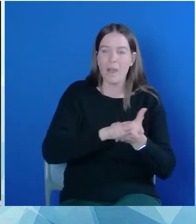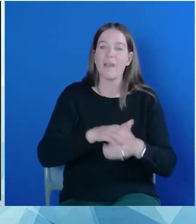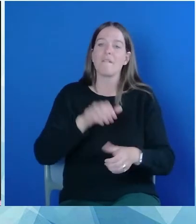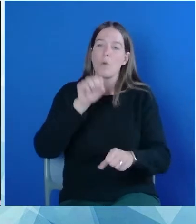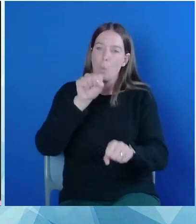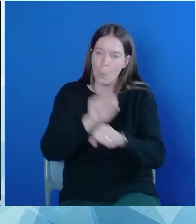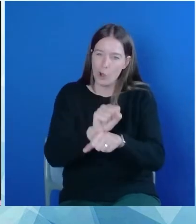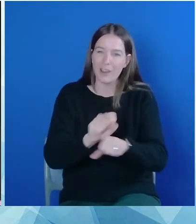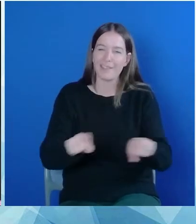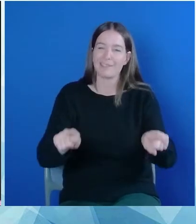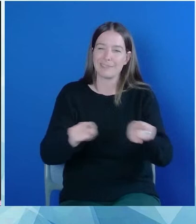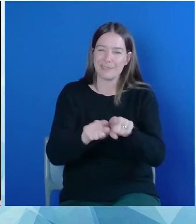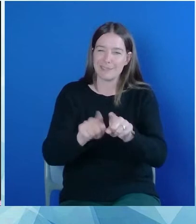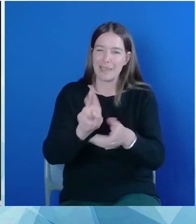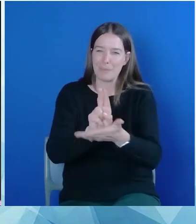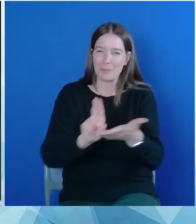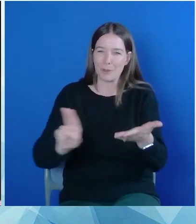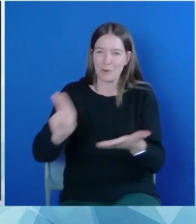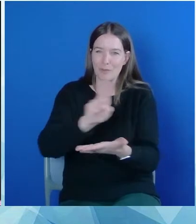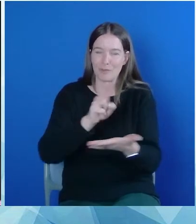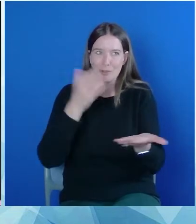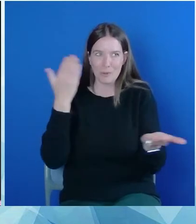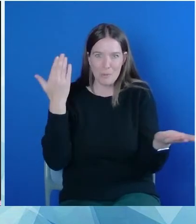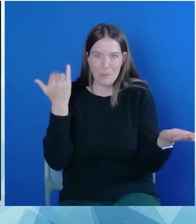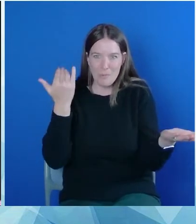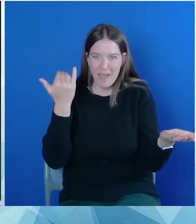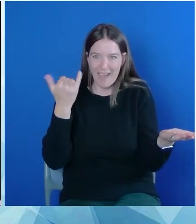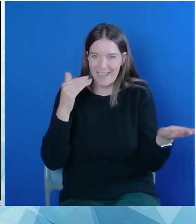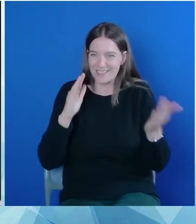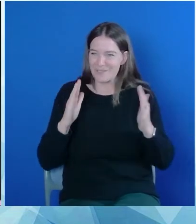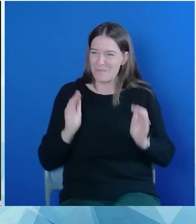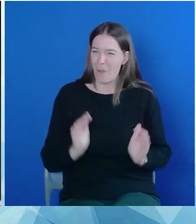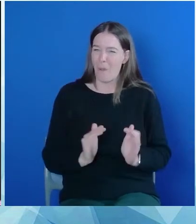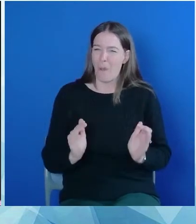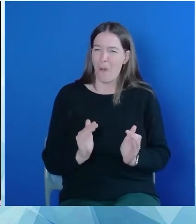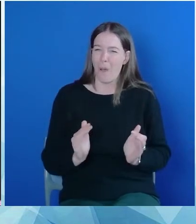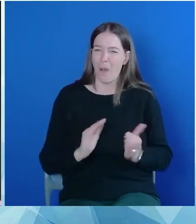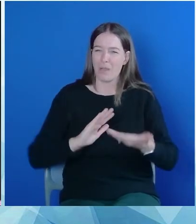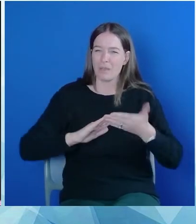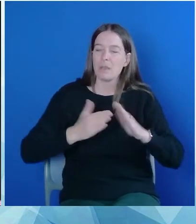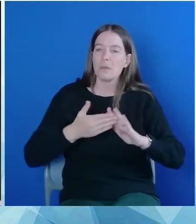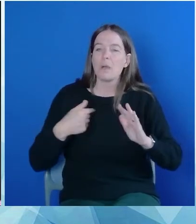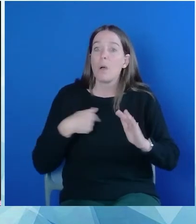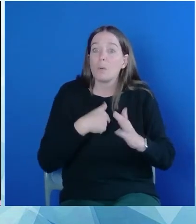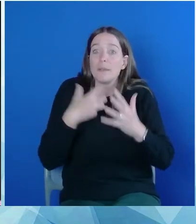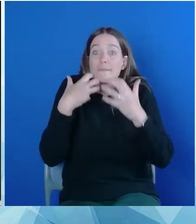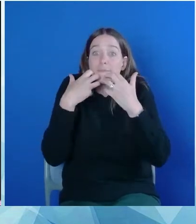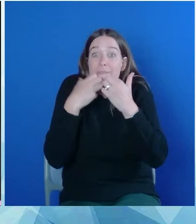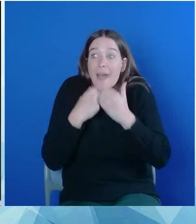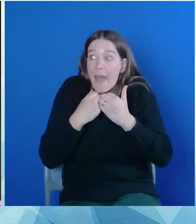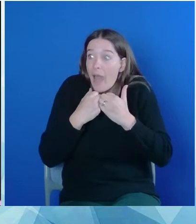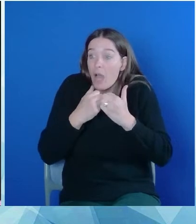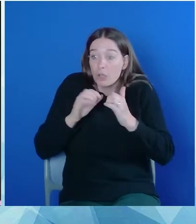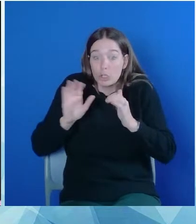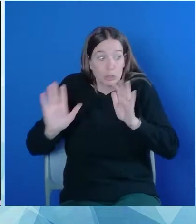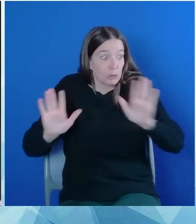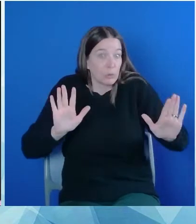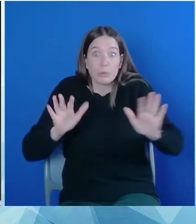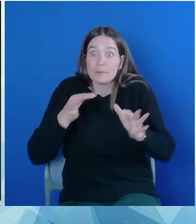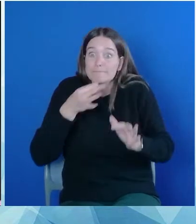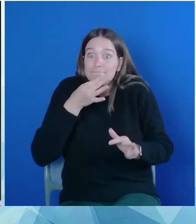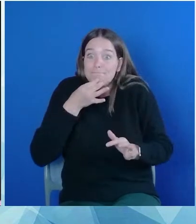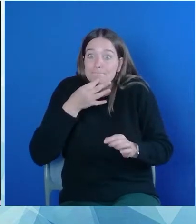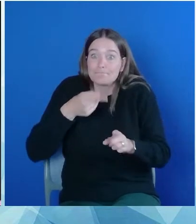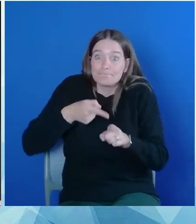university because the community is quite small. But we value those people with expertise in this field.